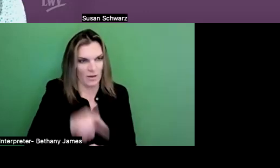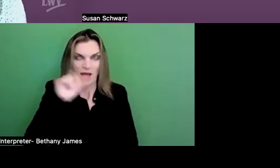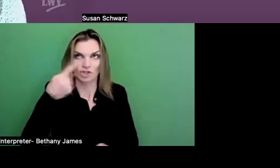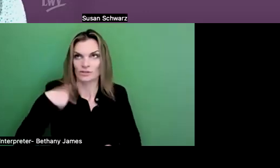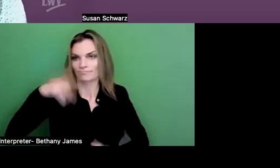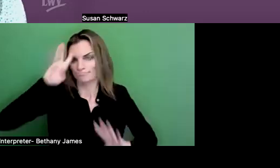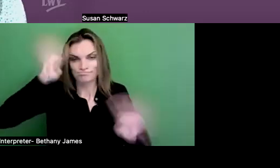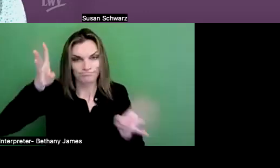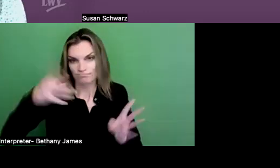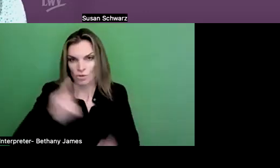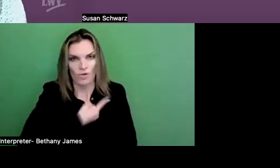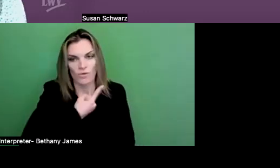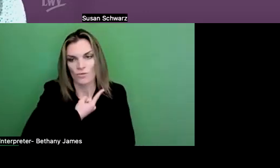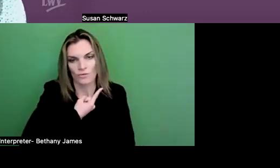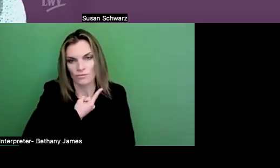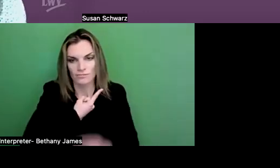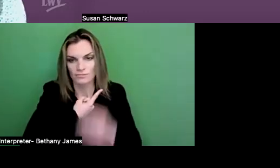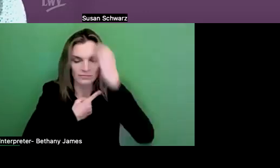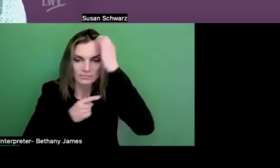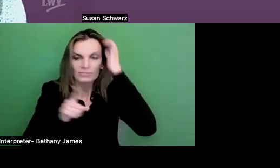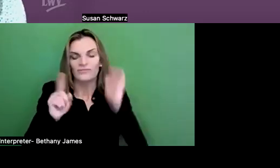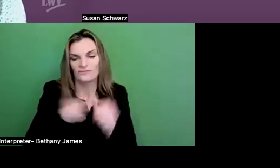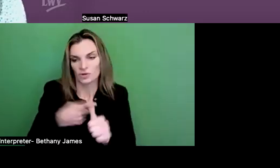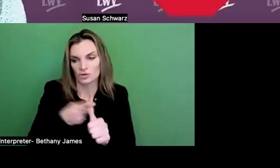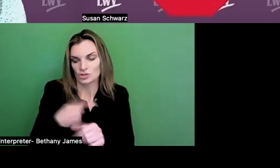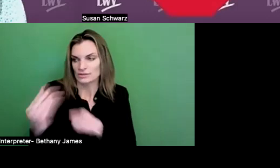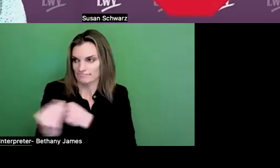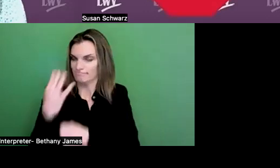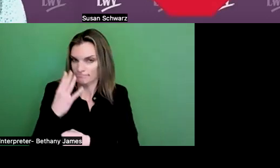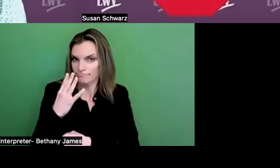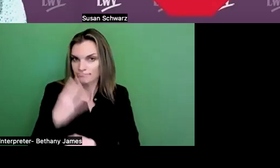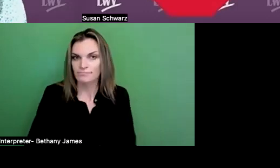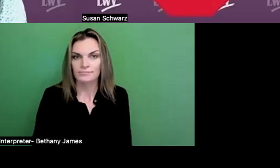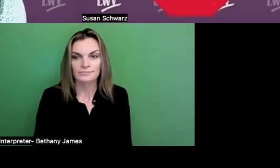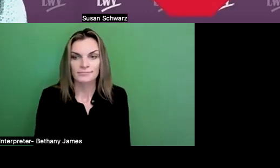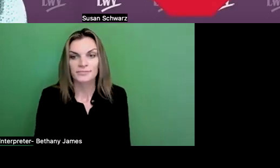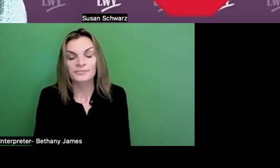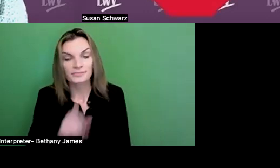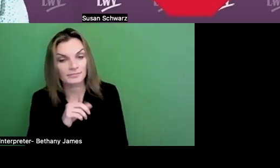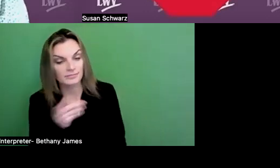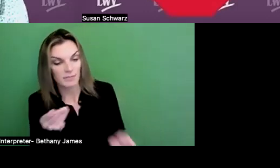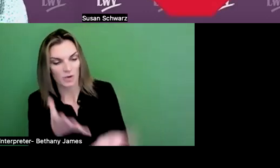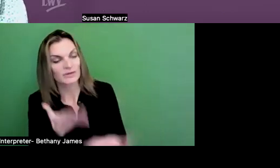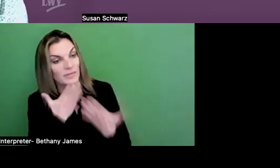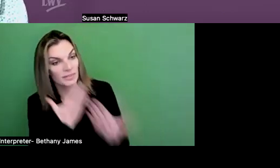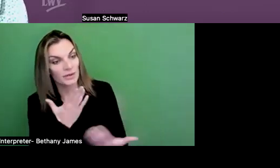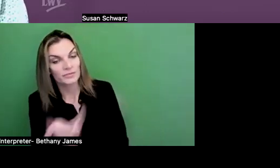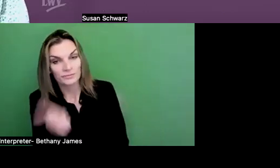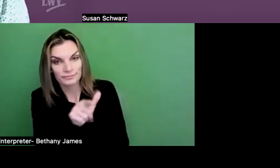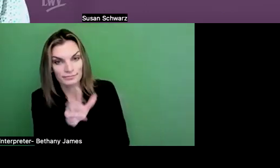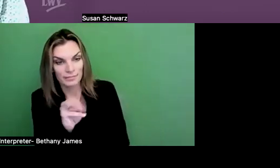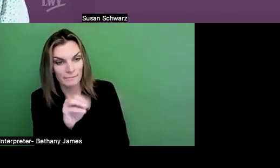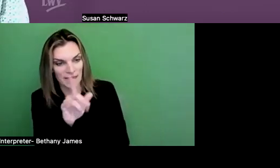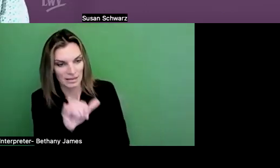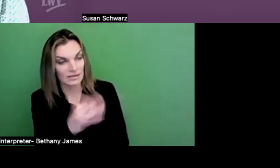these decisions without certainly having the proper advice. Thank you. Mr. Manley, the 3rd question goes